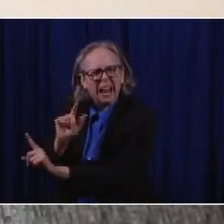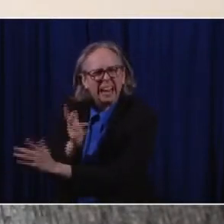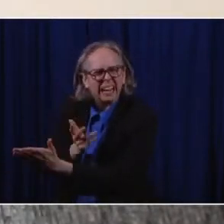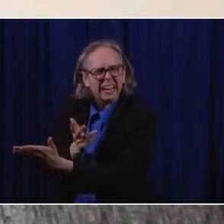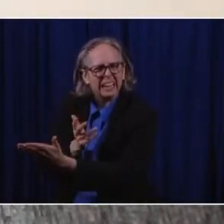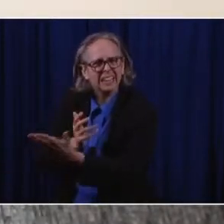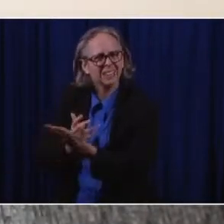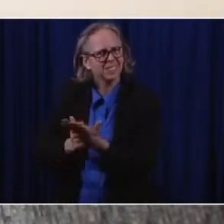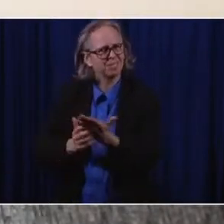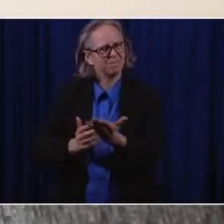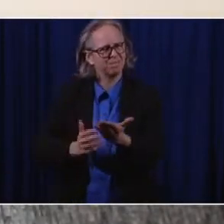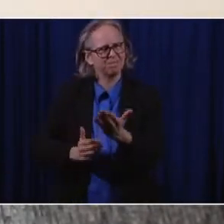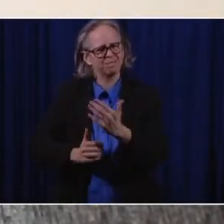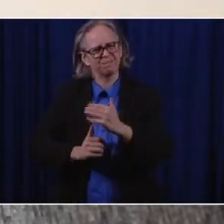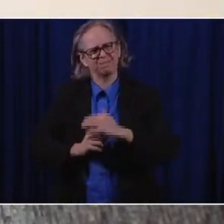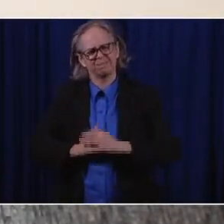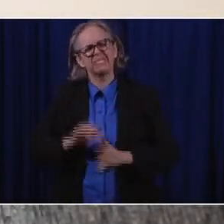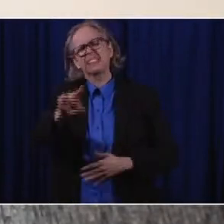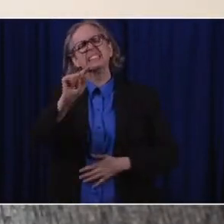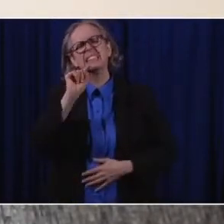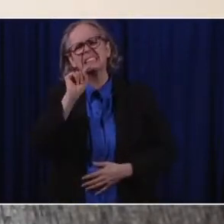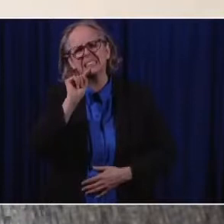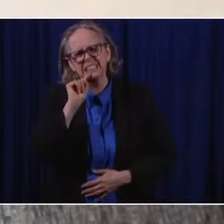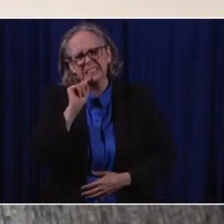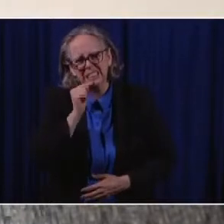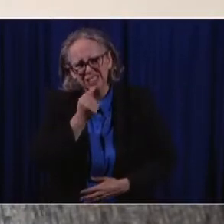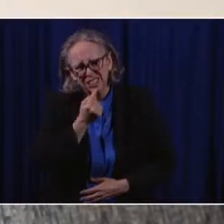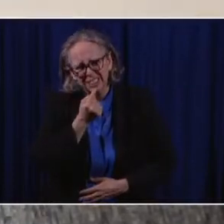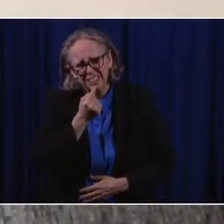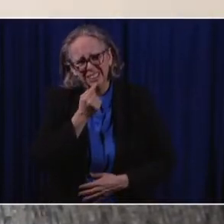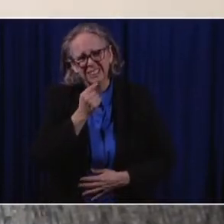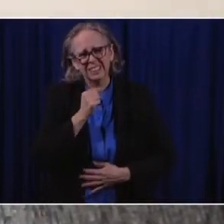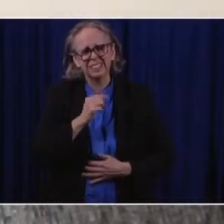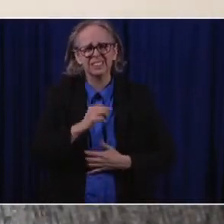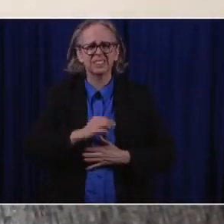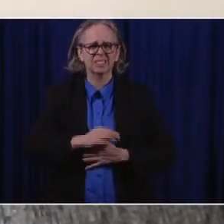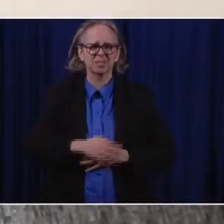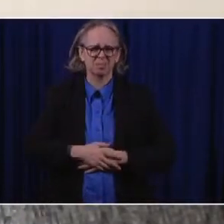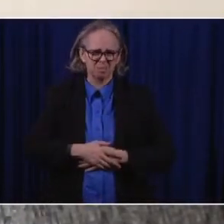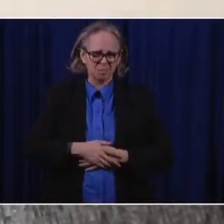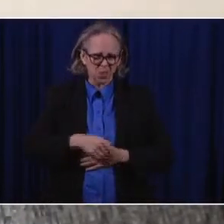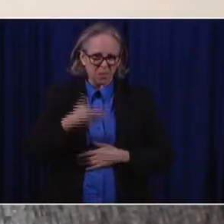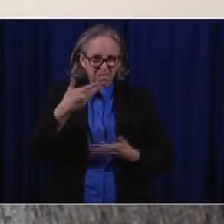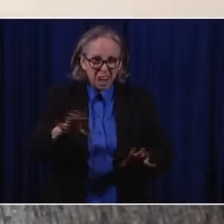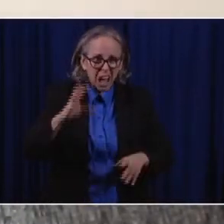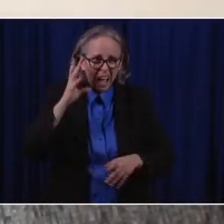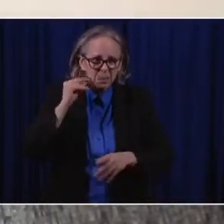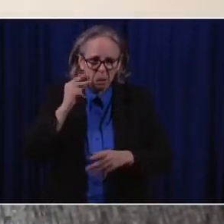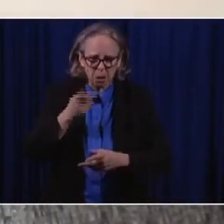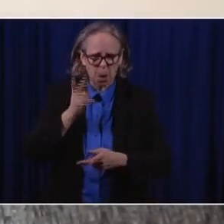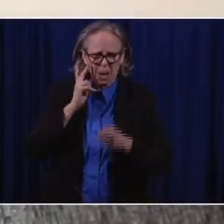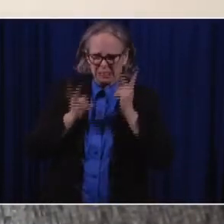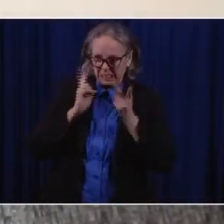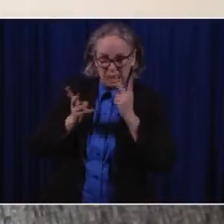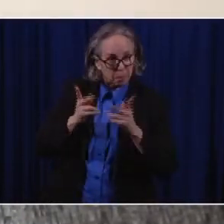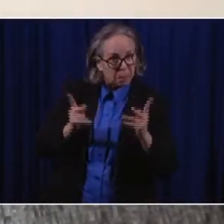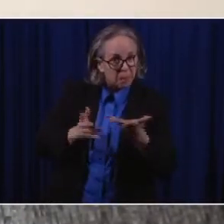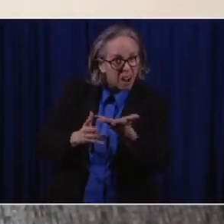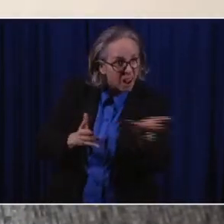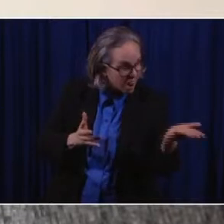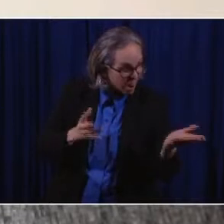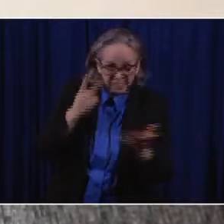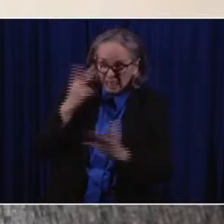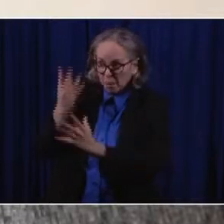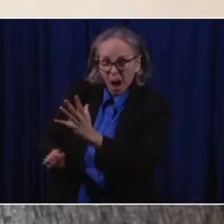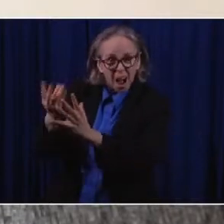with. It's a very serious virus. Unless you've watched people die from it, it's really hard to see the